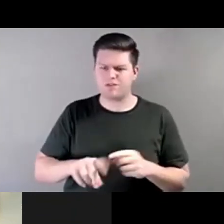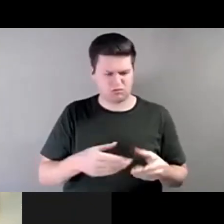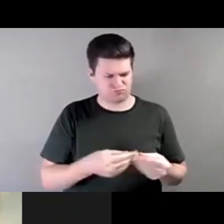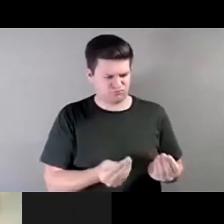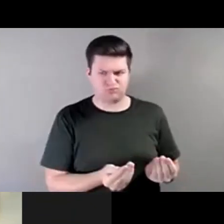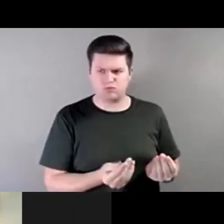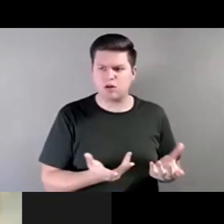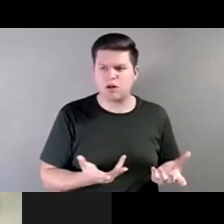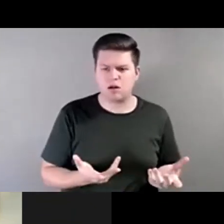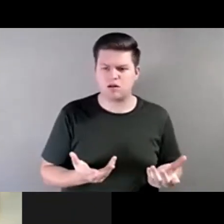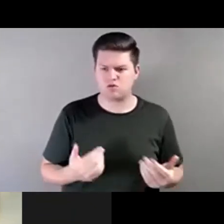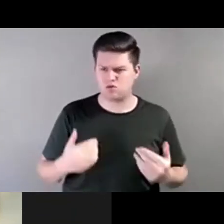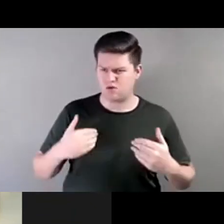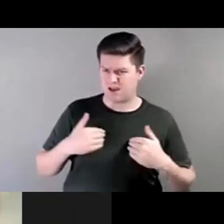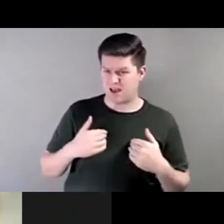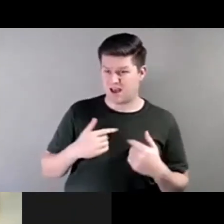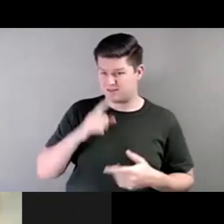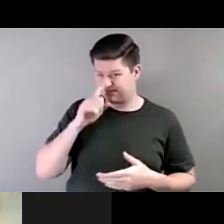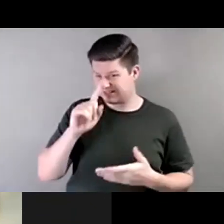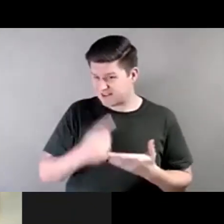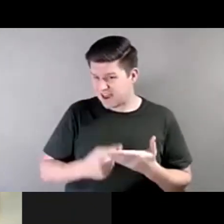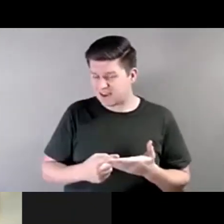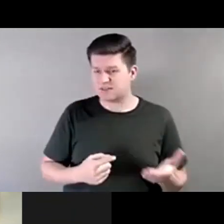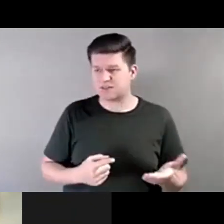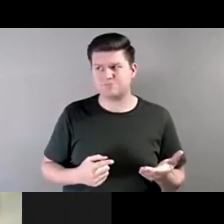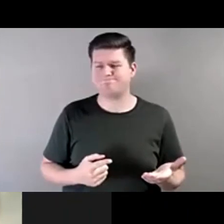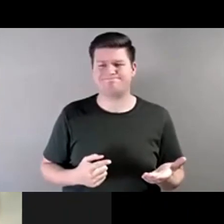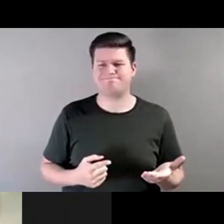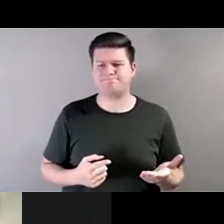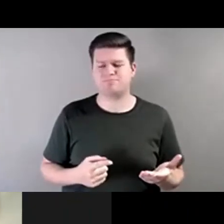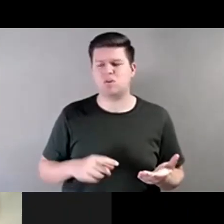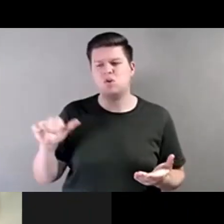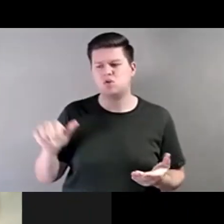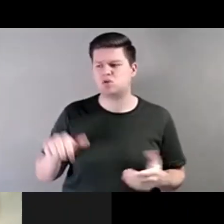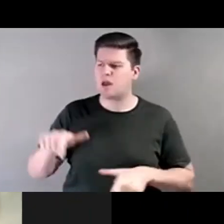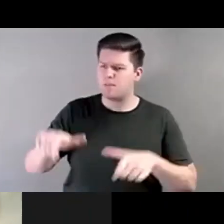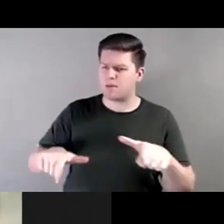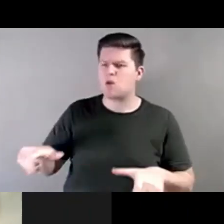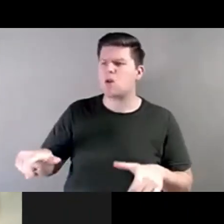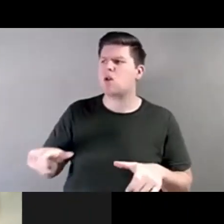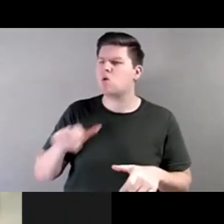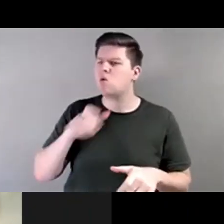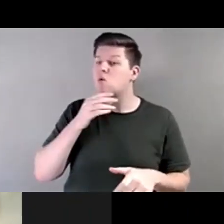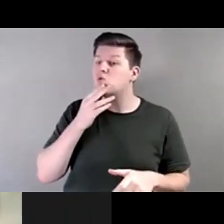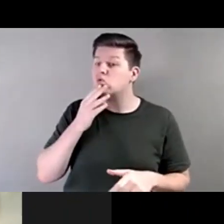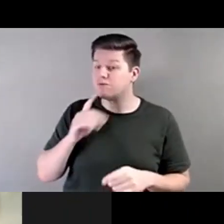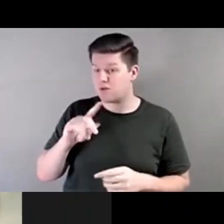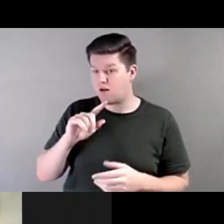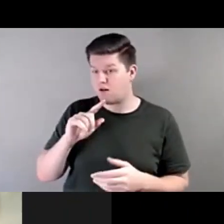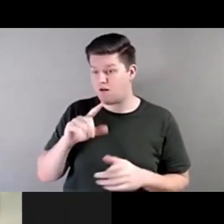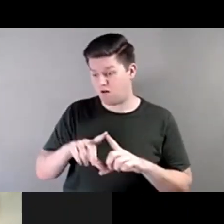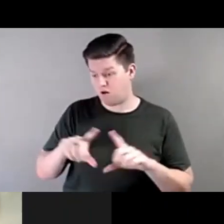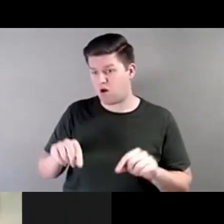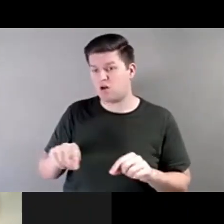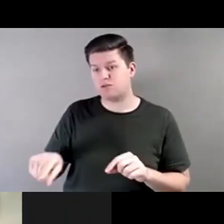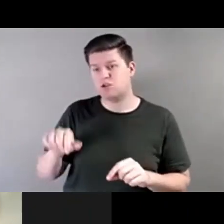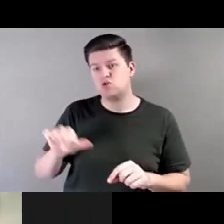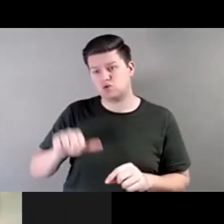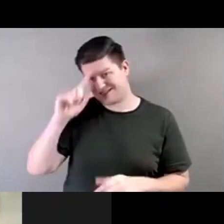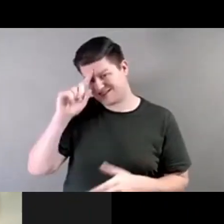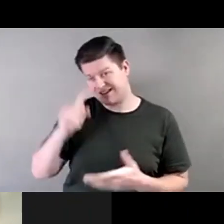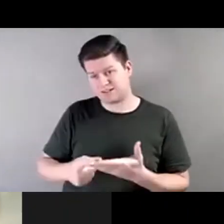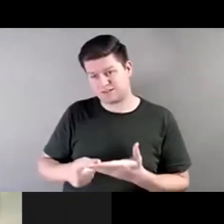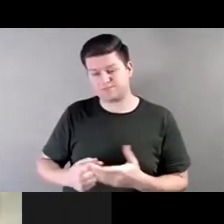making the decisions. It should be people that are using the cards and the operators. And I think one of the only